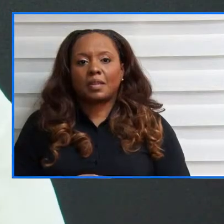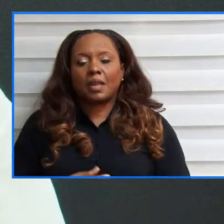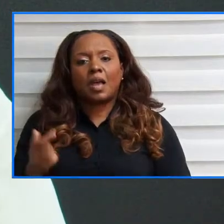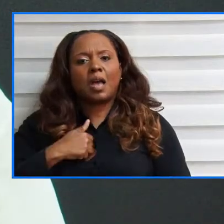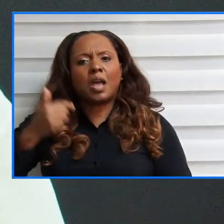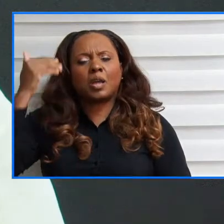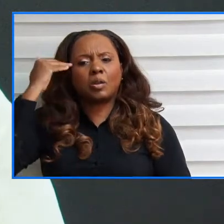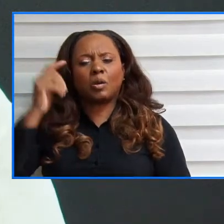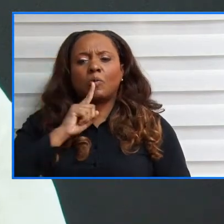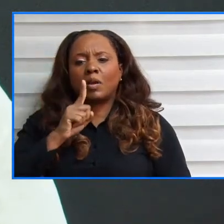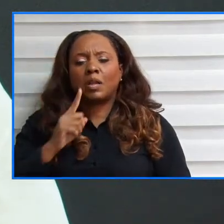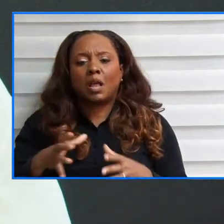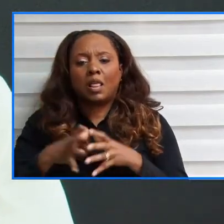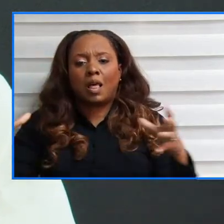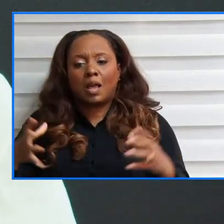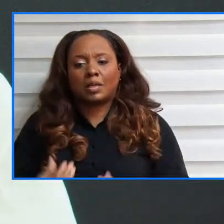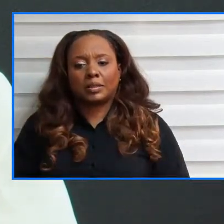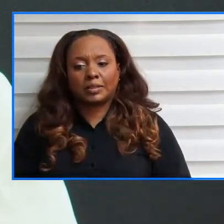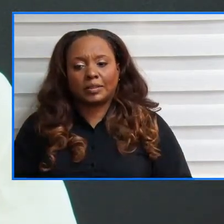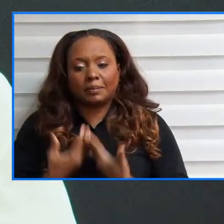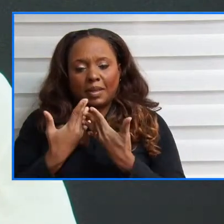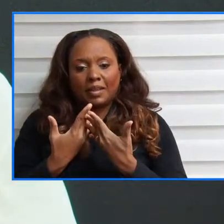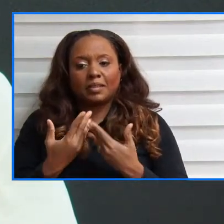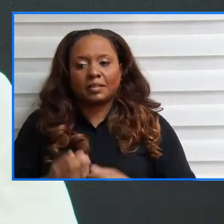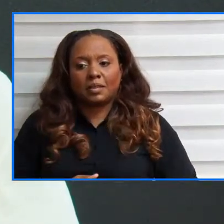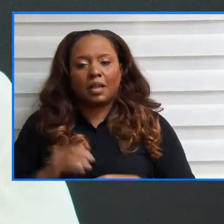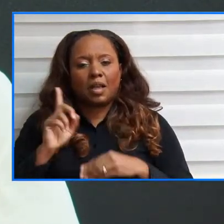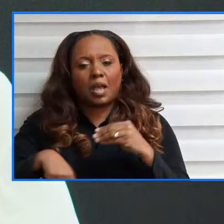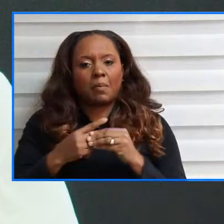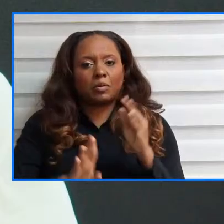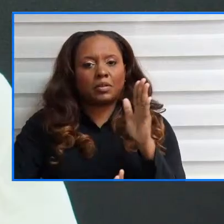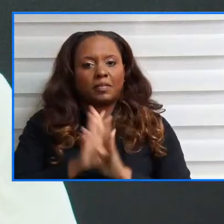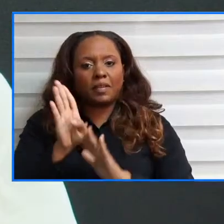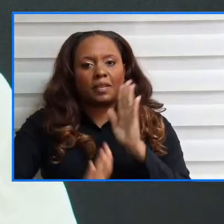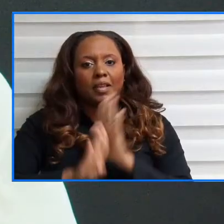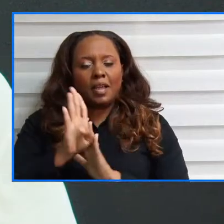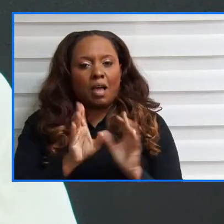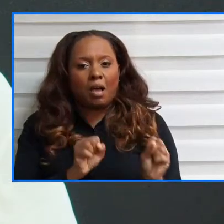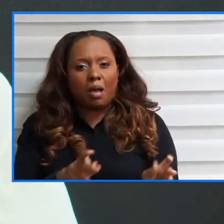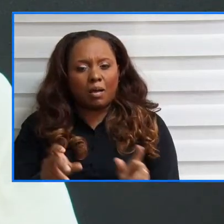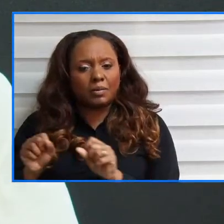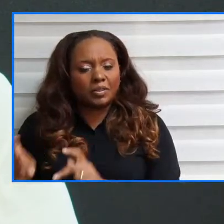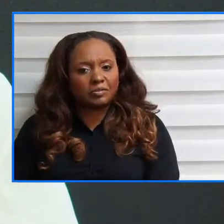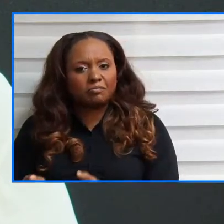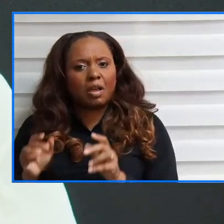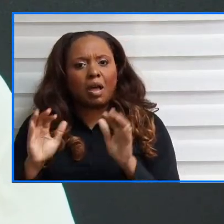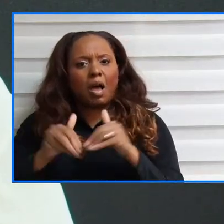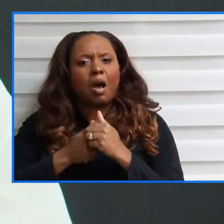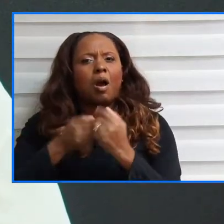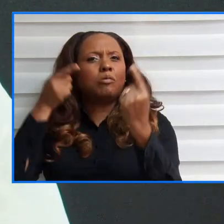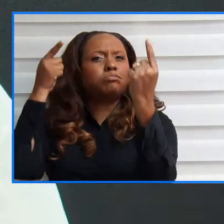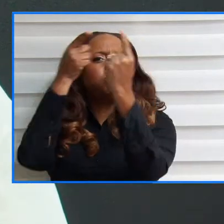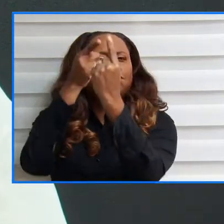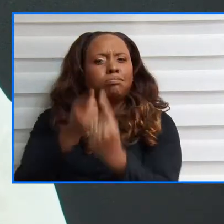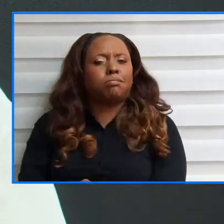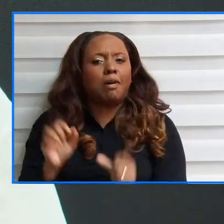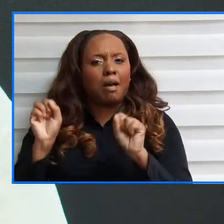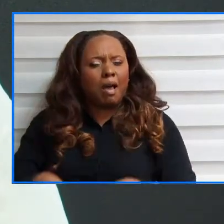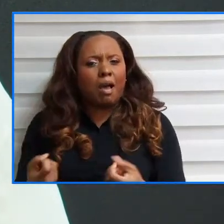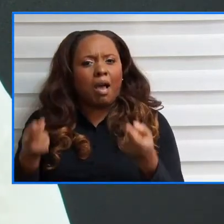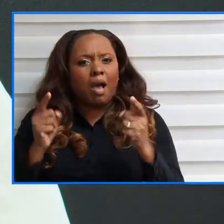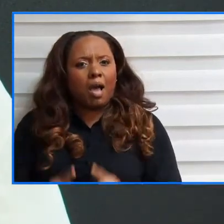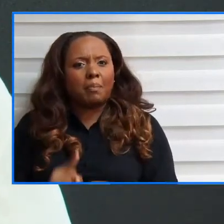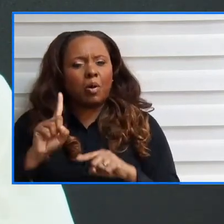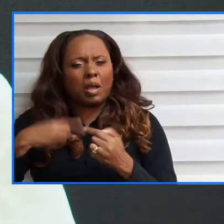century to the reality of what the development opportunities are that can be attained by a country once